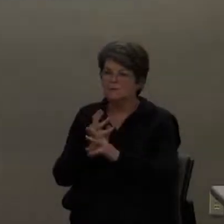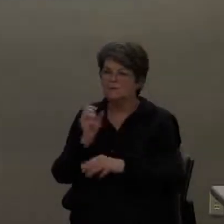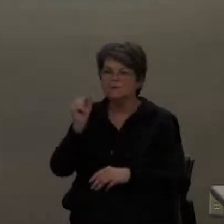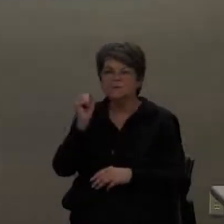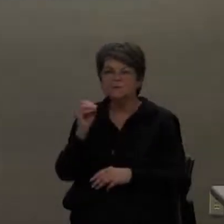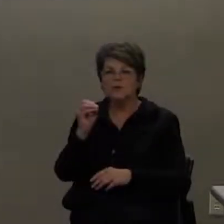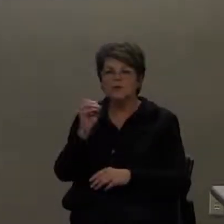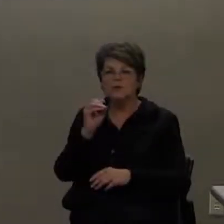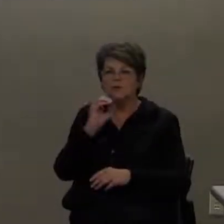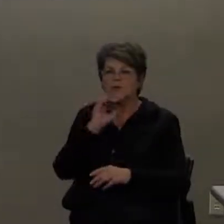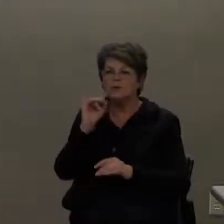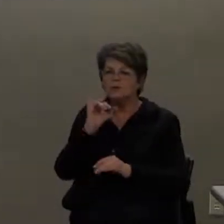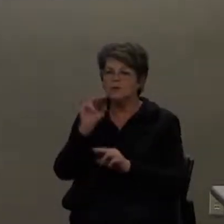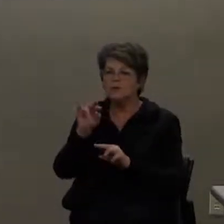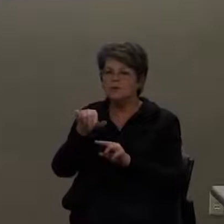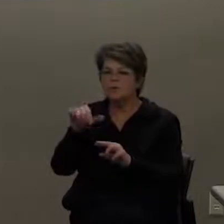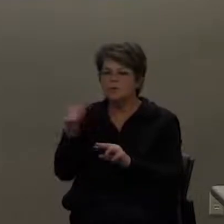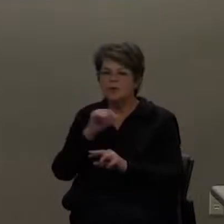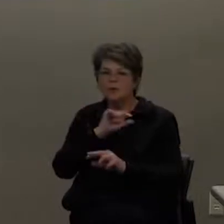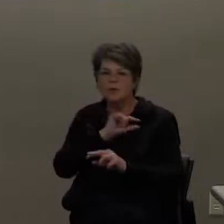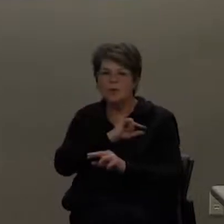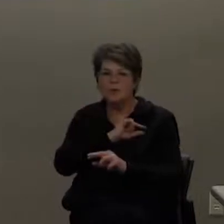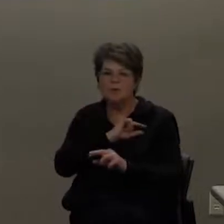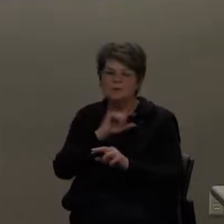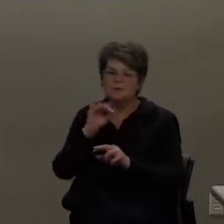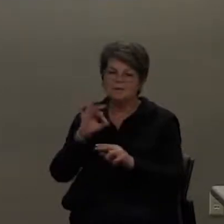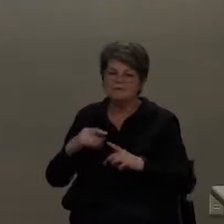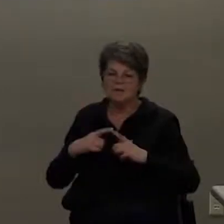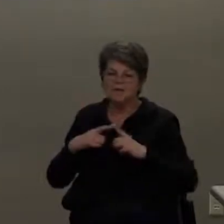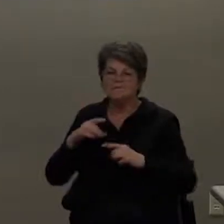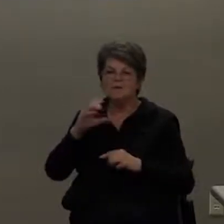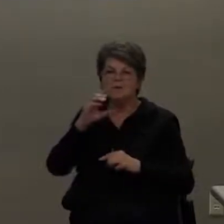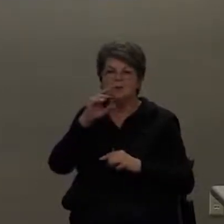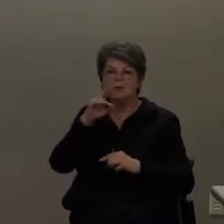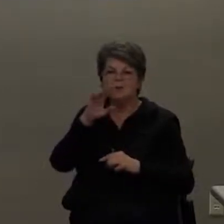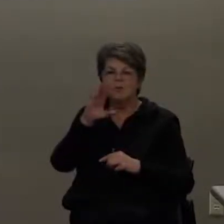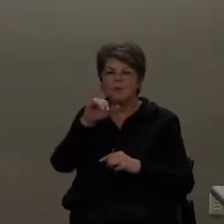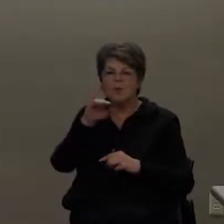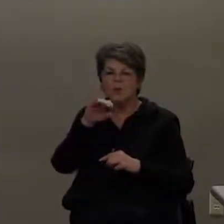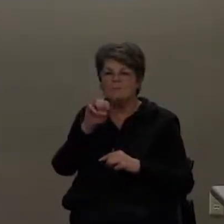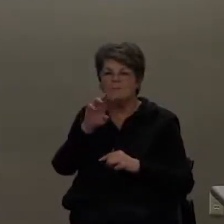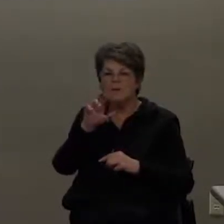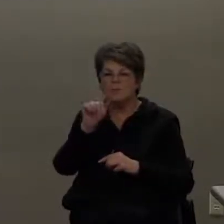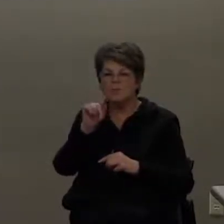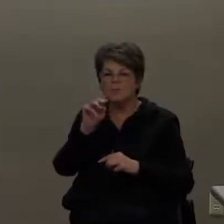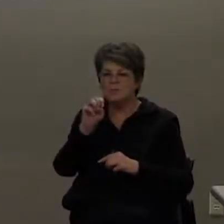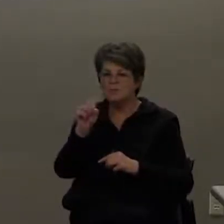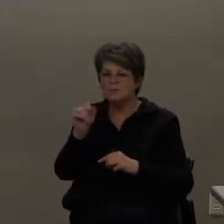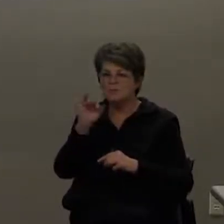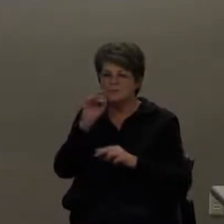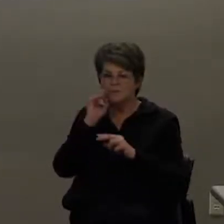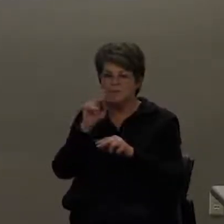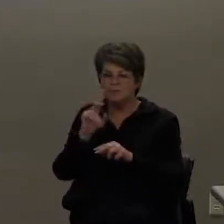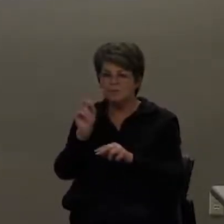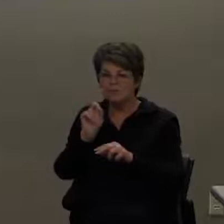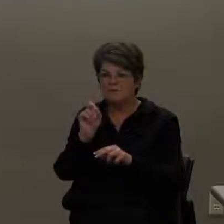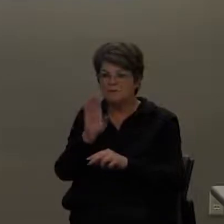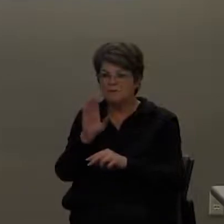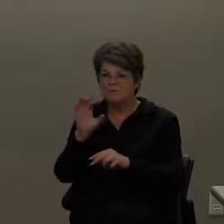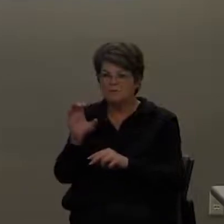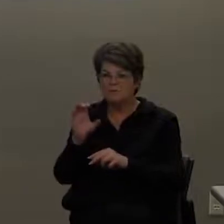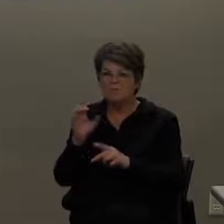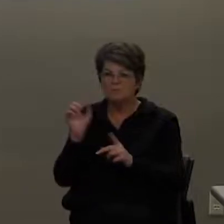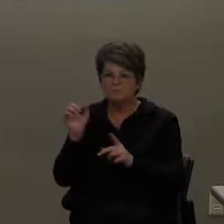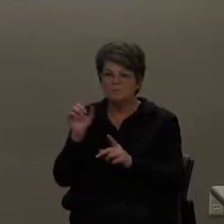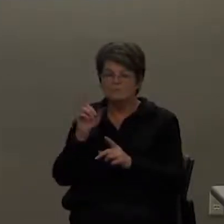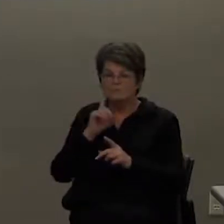So we also looked at some other quality of life issues, crime rates. I thought this was very valuable. If you look at Danville, Boyle County, you can see our crime